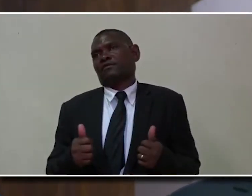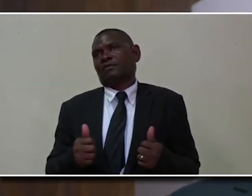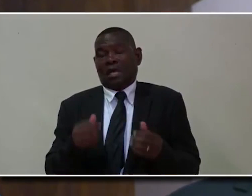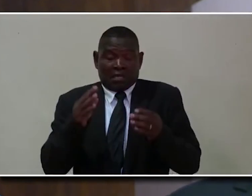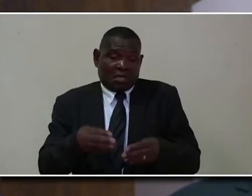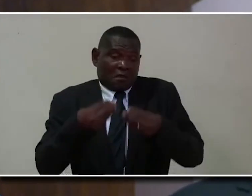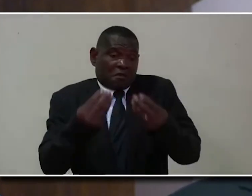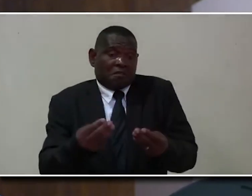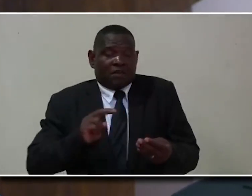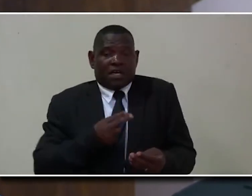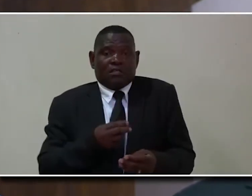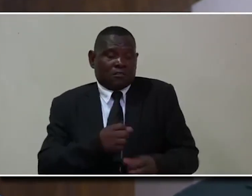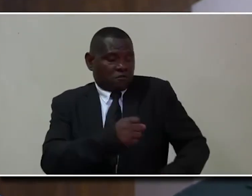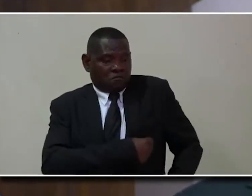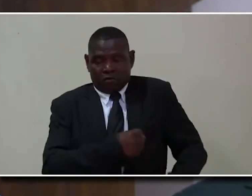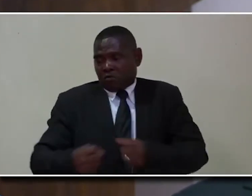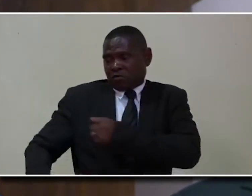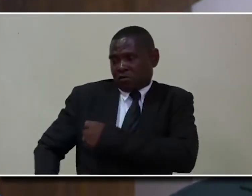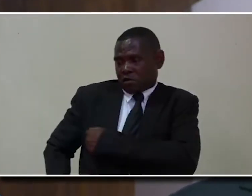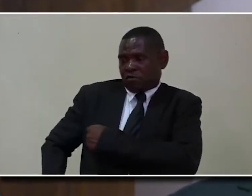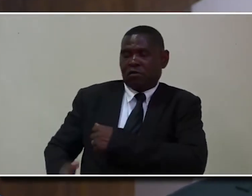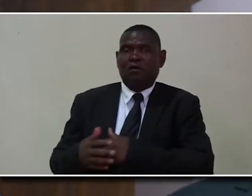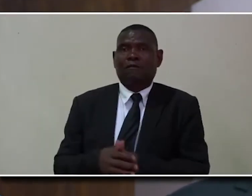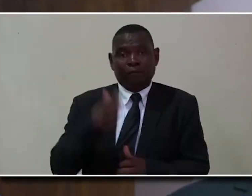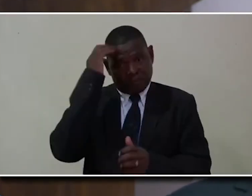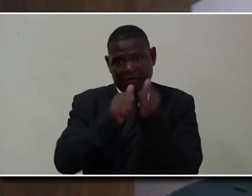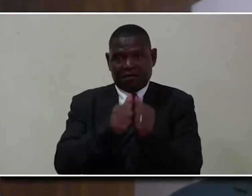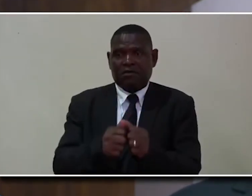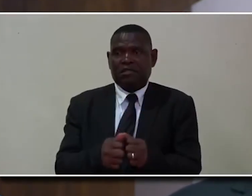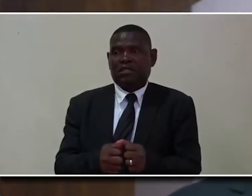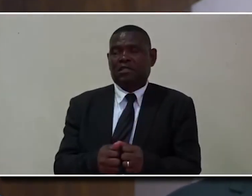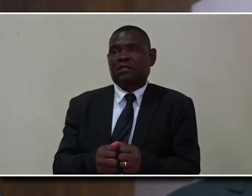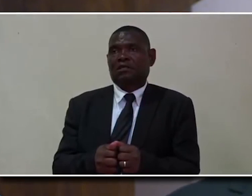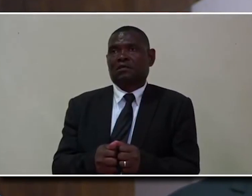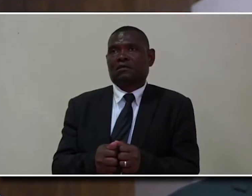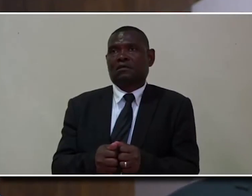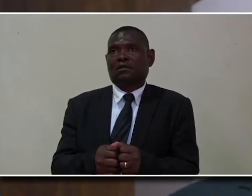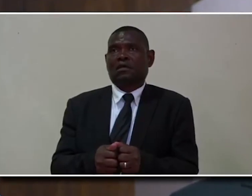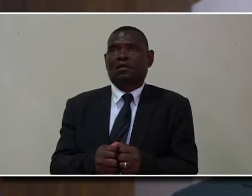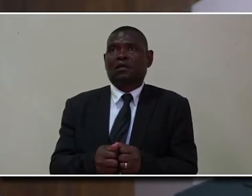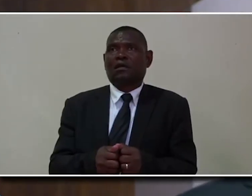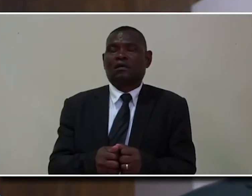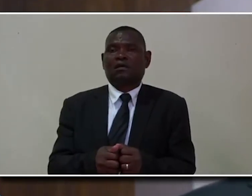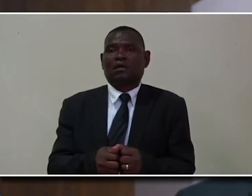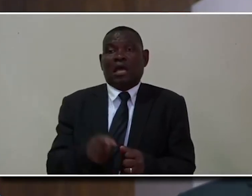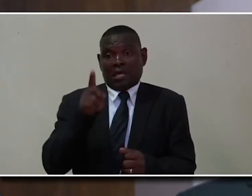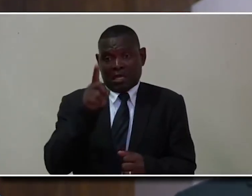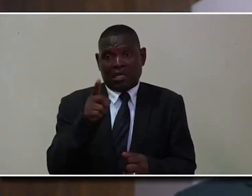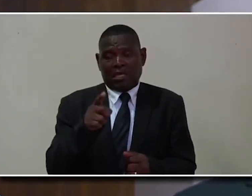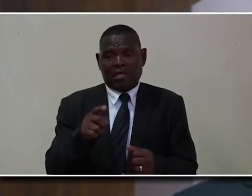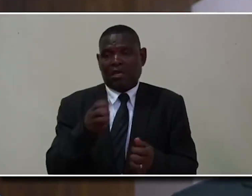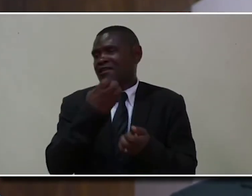provides us with protection. Atipatsa chitetezo. Because he is omniscient, he is omnipotent. Chifukwa iye ndiye